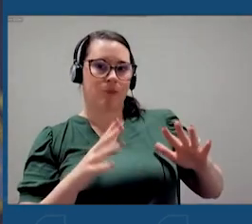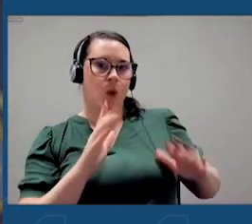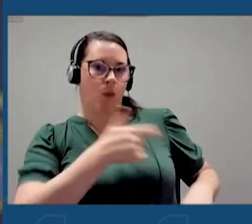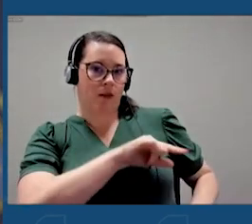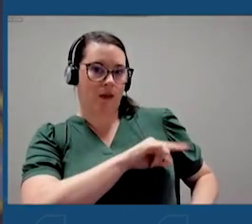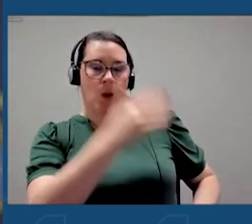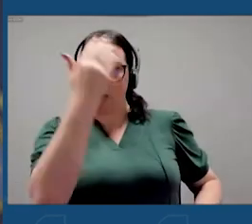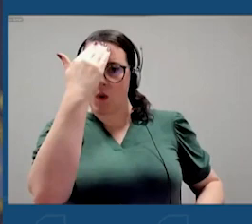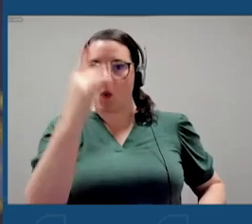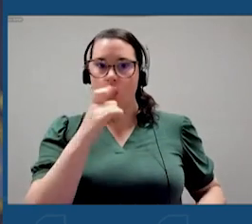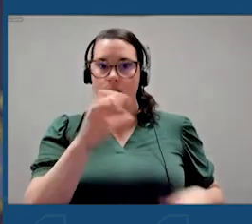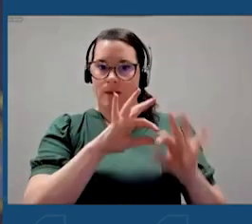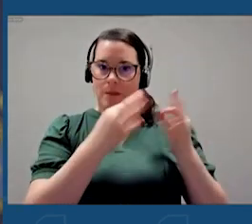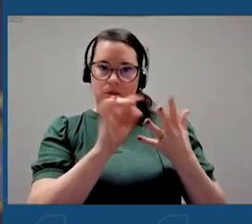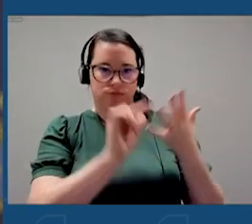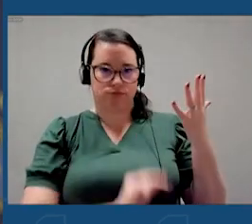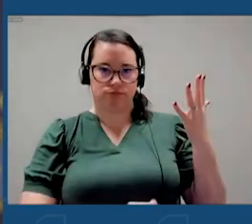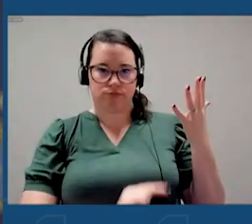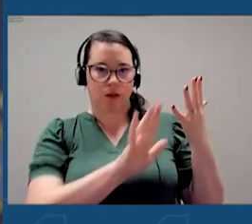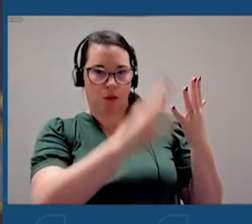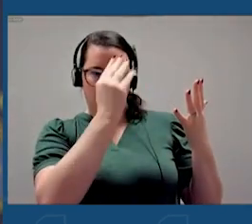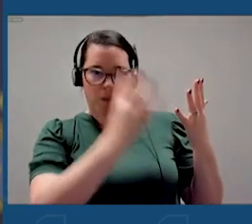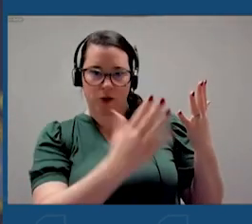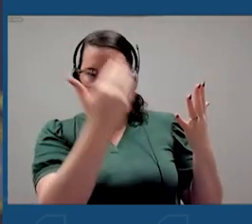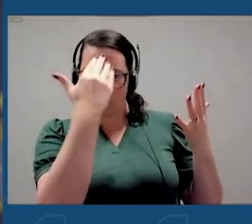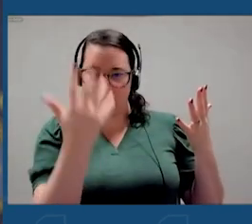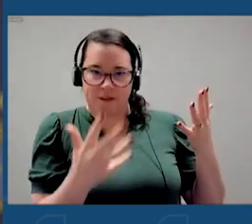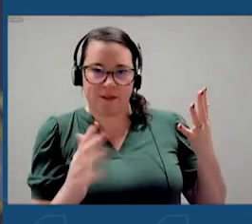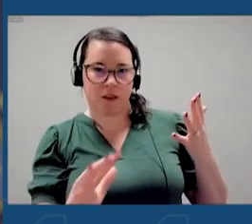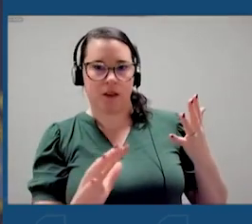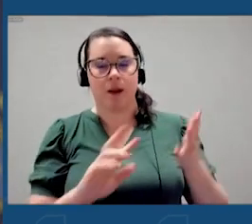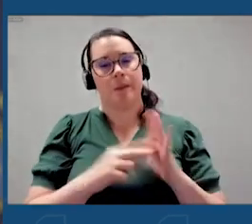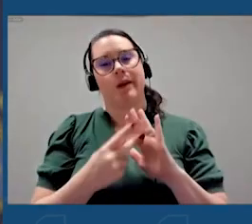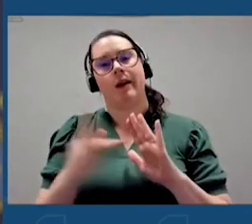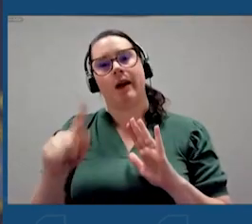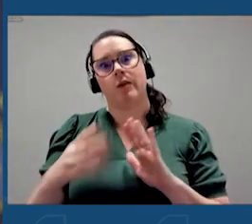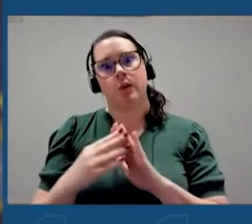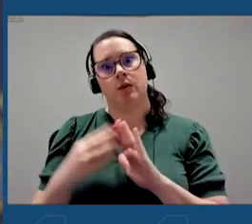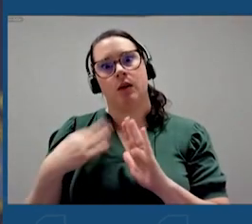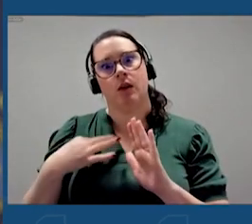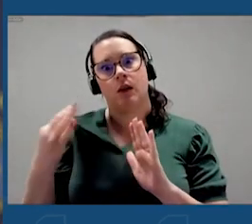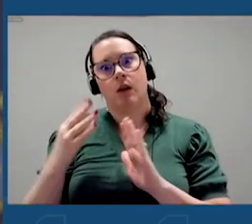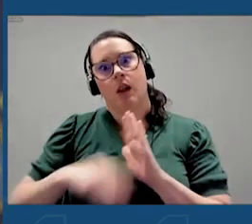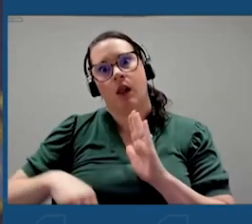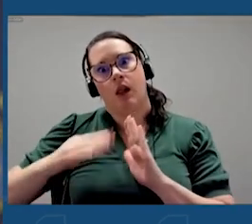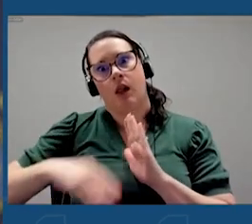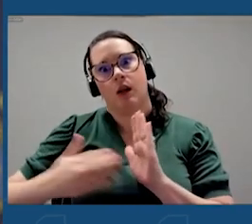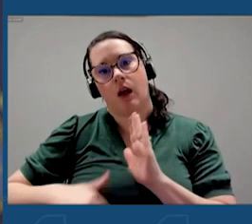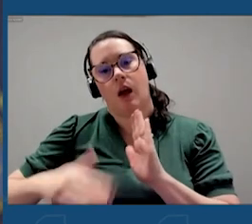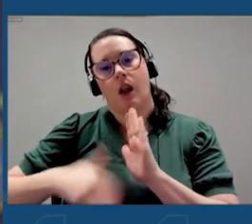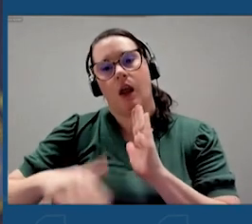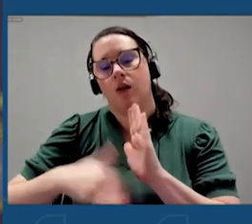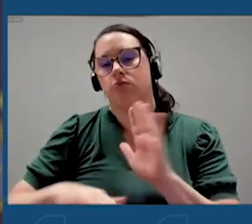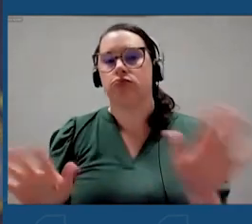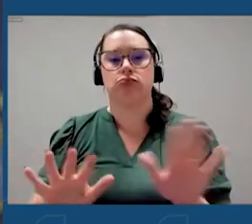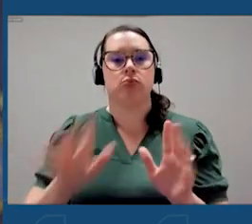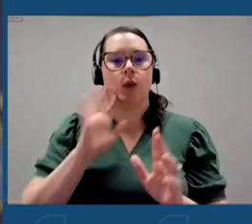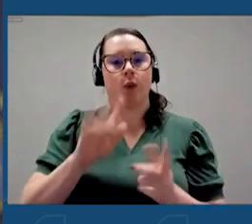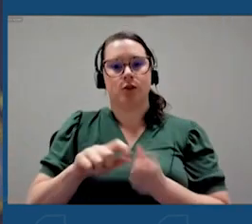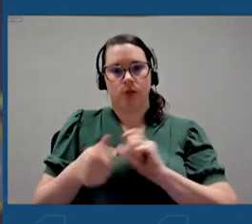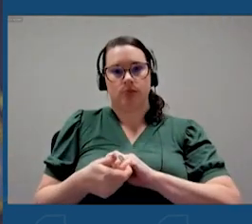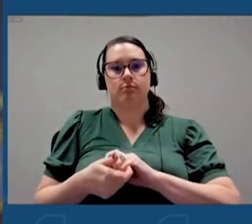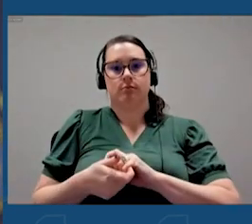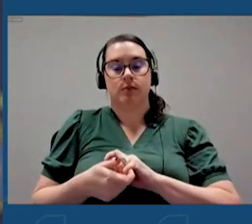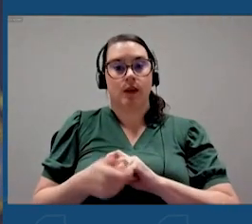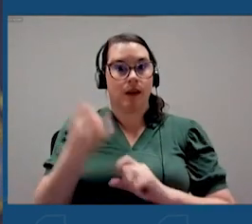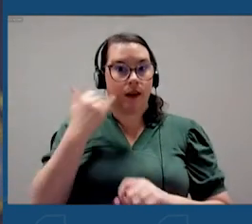who they are. And they shouldn't have to go through the application process multiple times. So we'll make a change. When you're